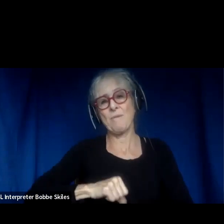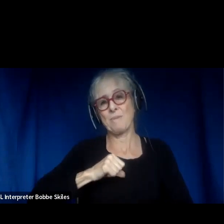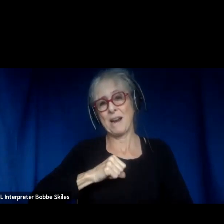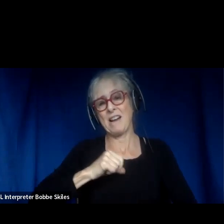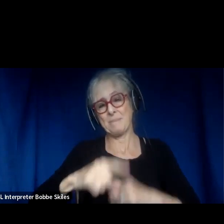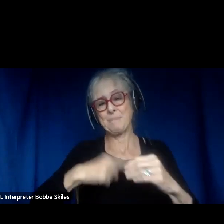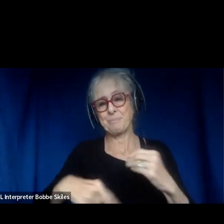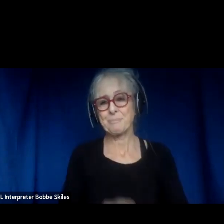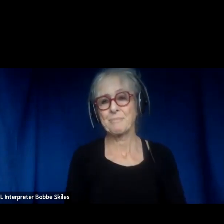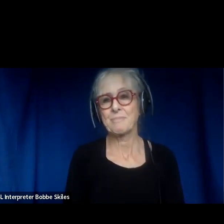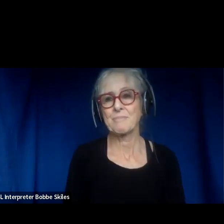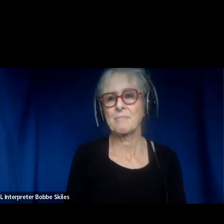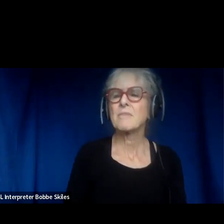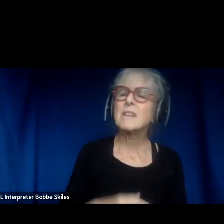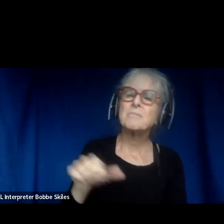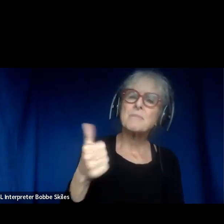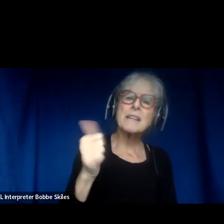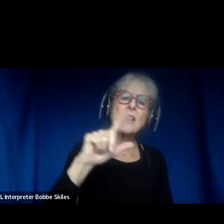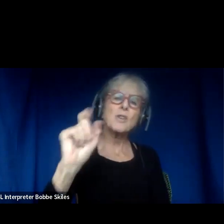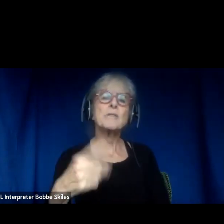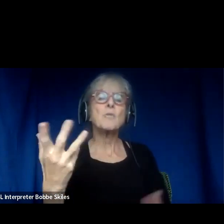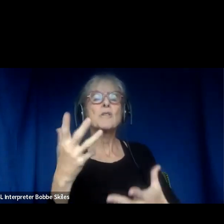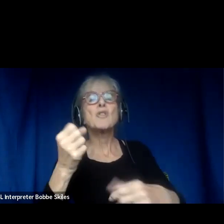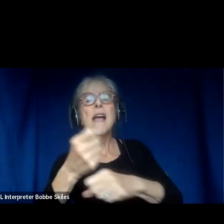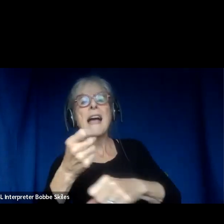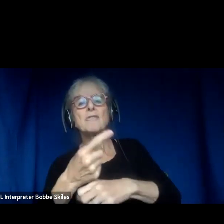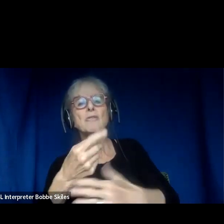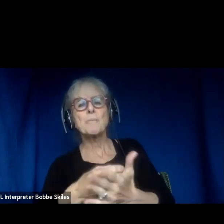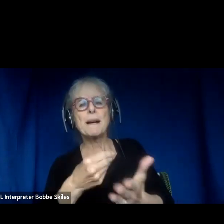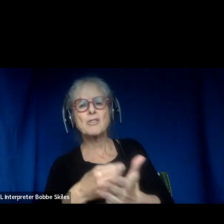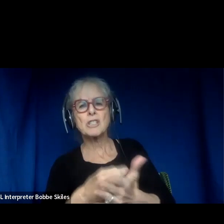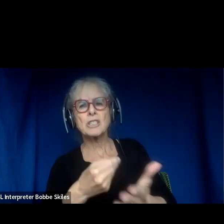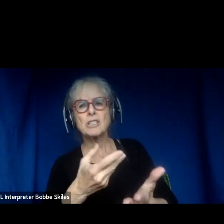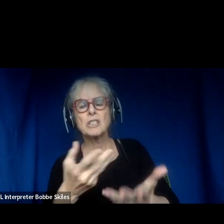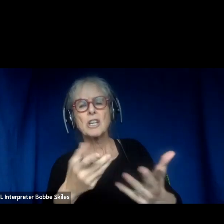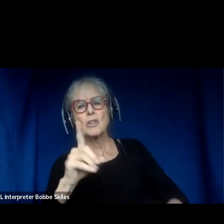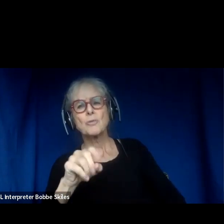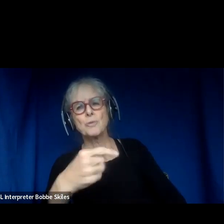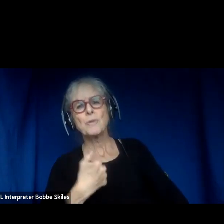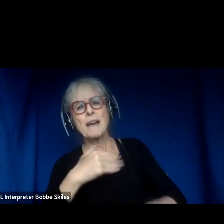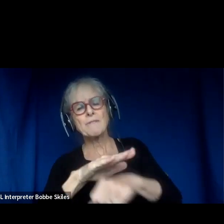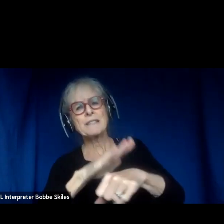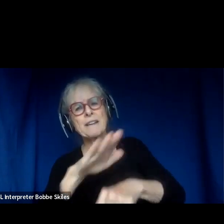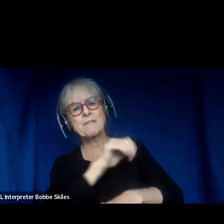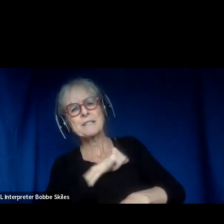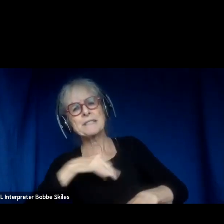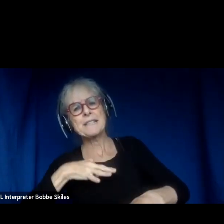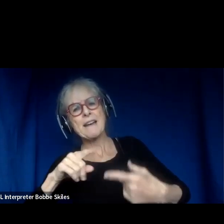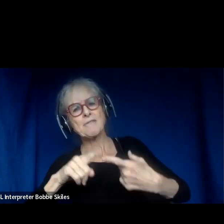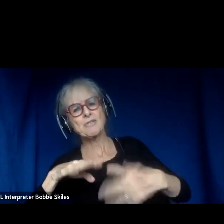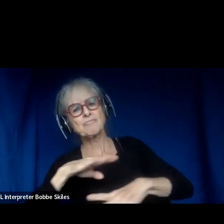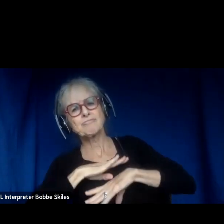Another question, what is your annual budget? And do you have enough staff to fulfill